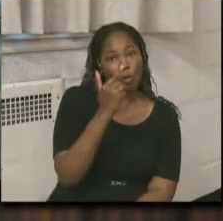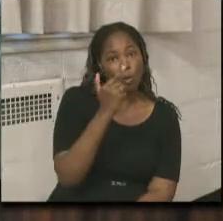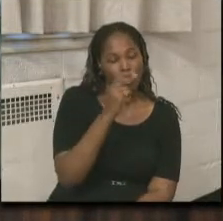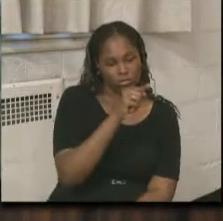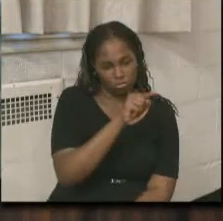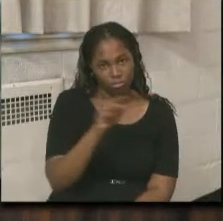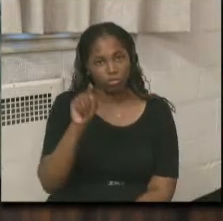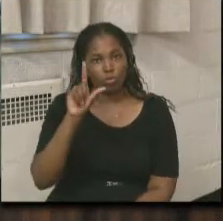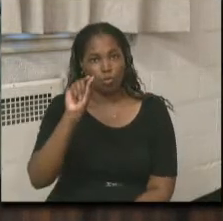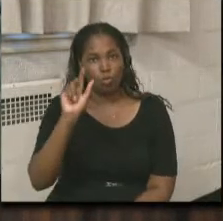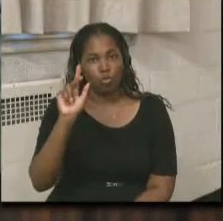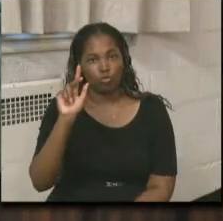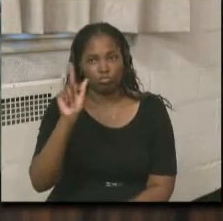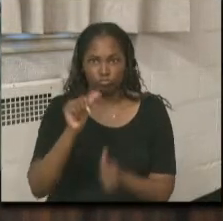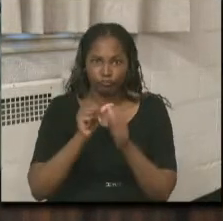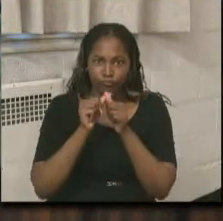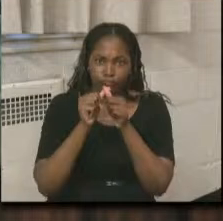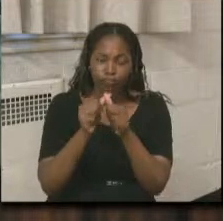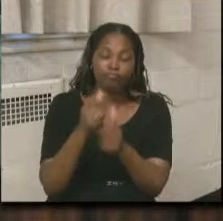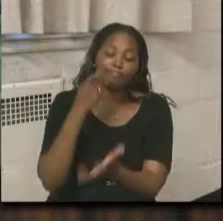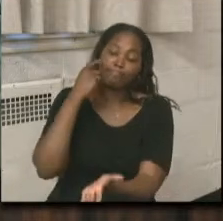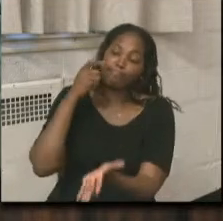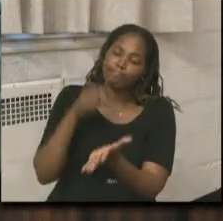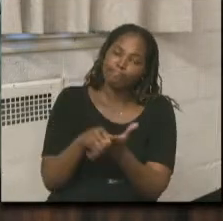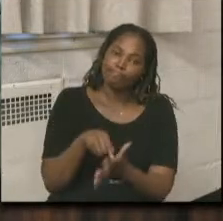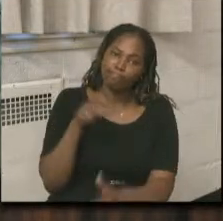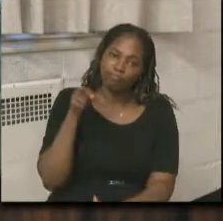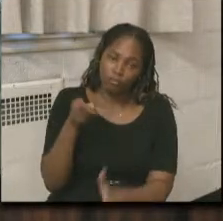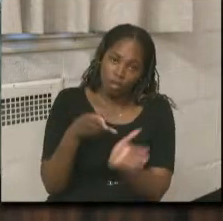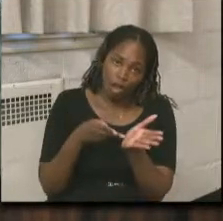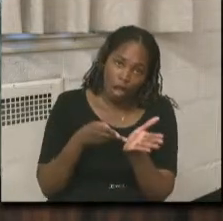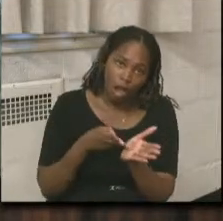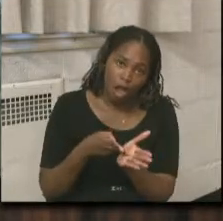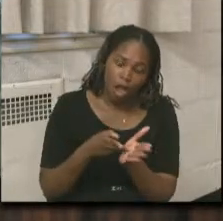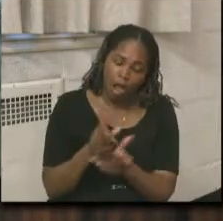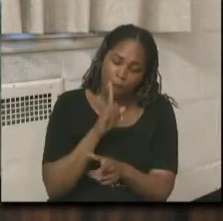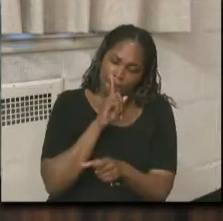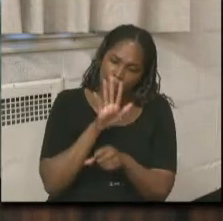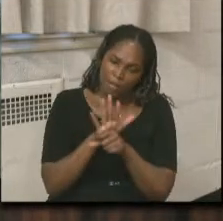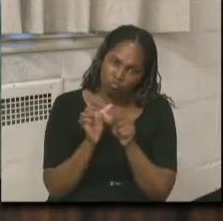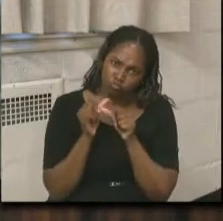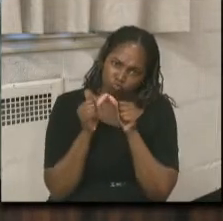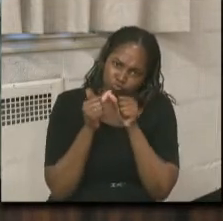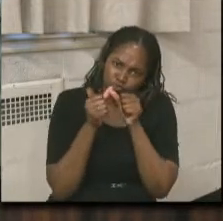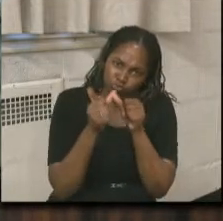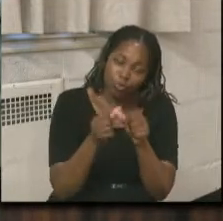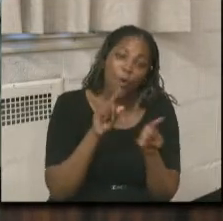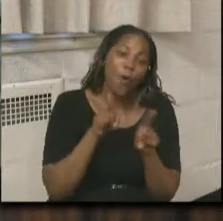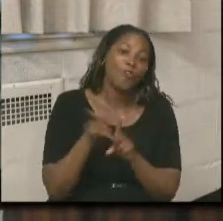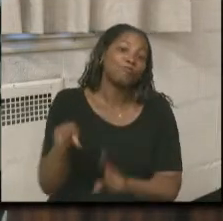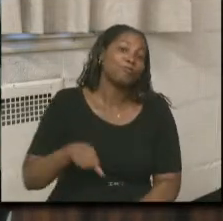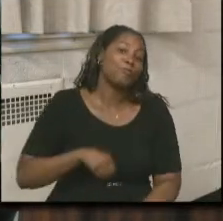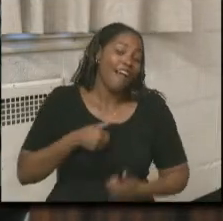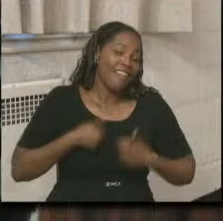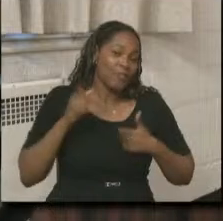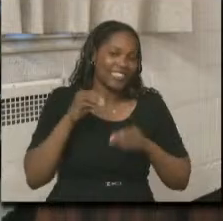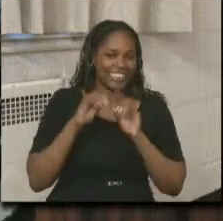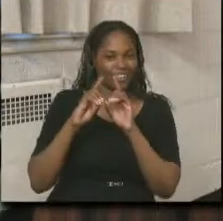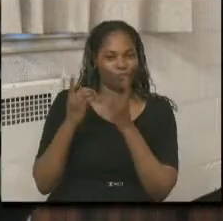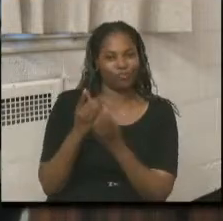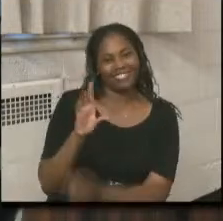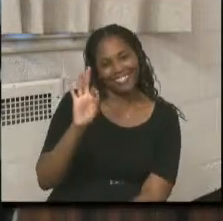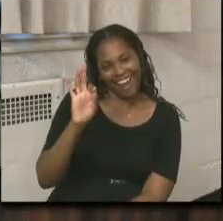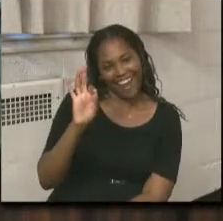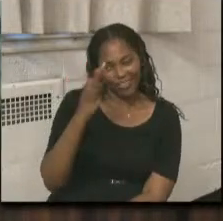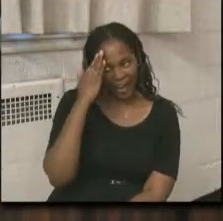are recognized for your honesty, your unwavering commitment, and she's also a proud resident of District 9. You know, I always have to add in